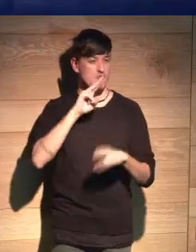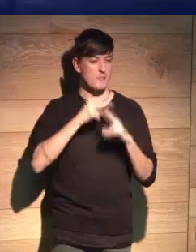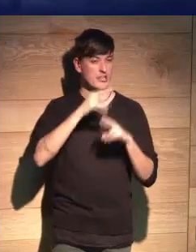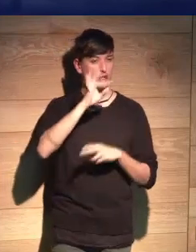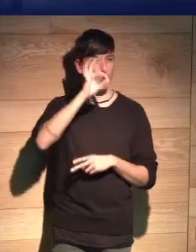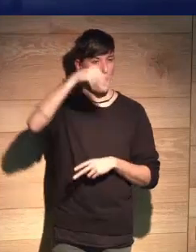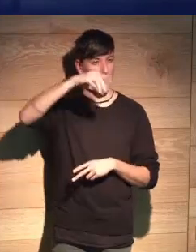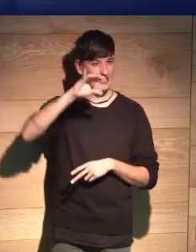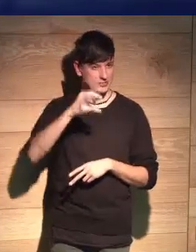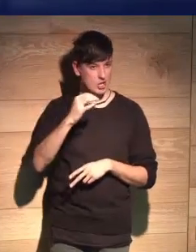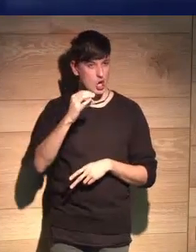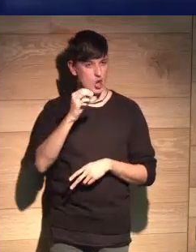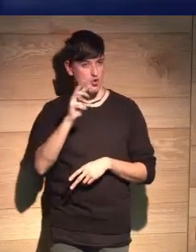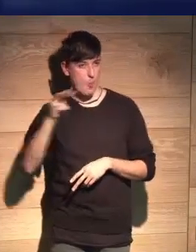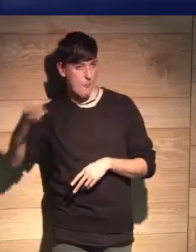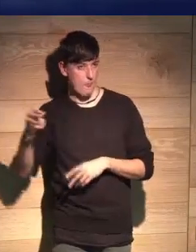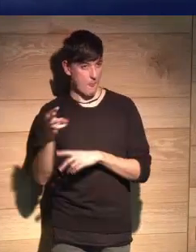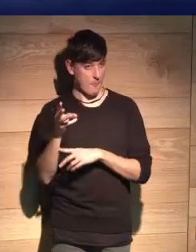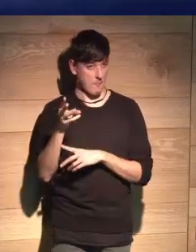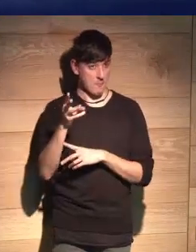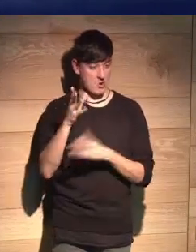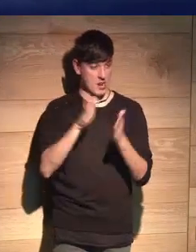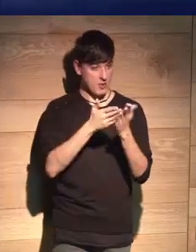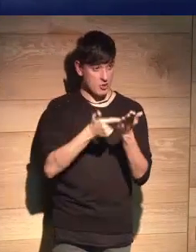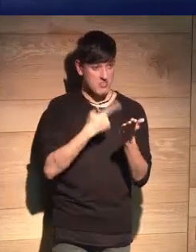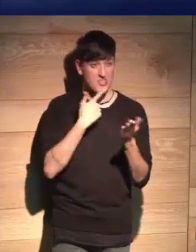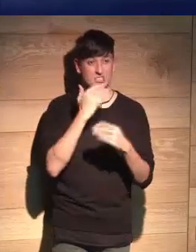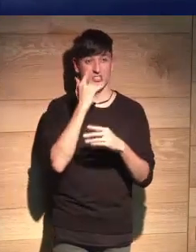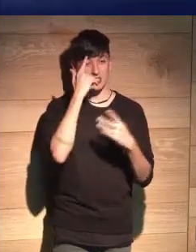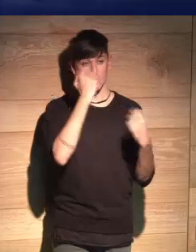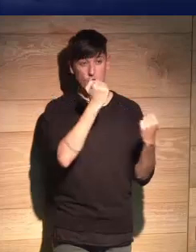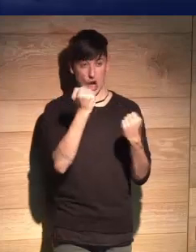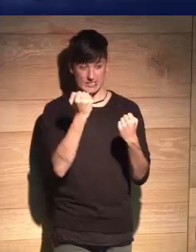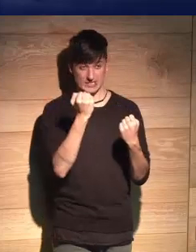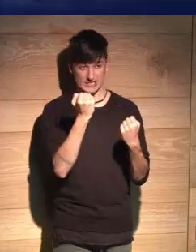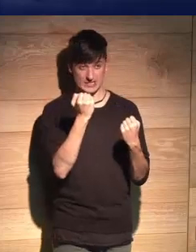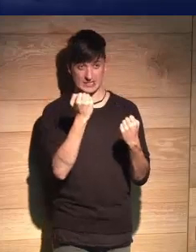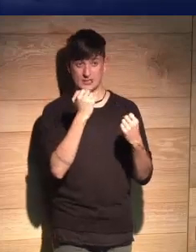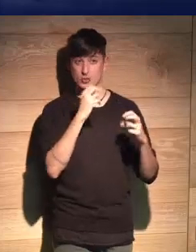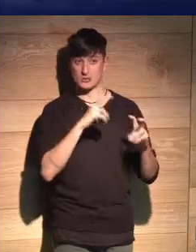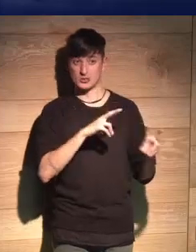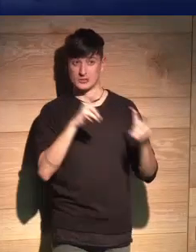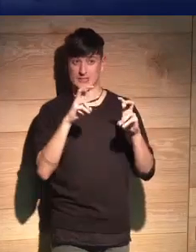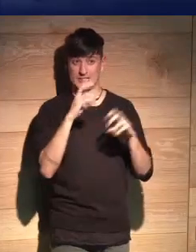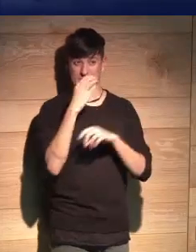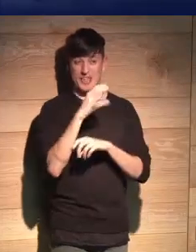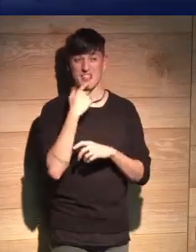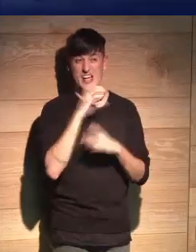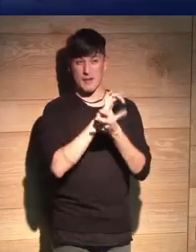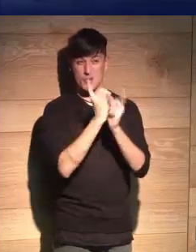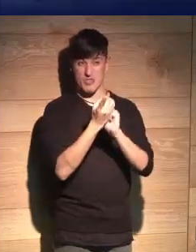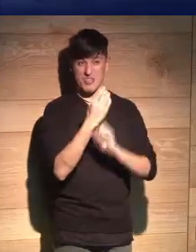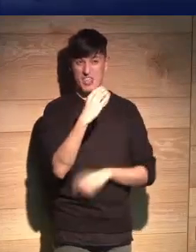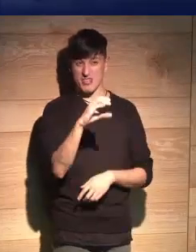Kuhn, in a book entitled The Structure of the Scientific Revolutions, defined that changes in